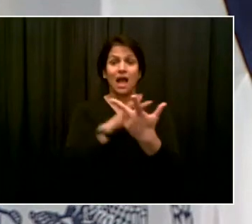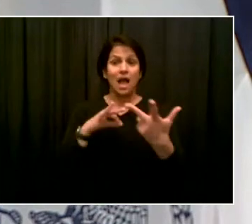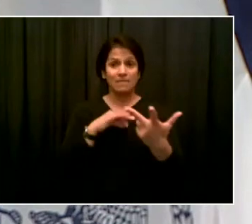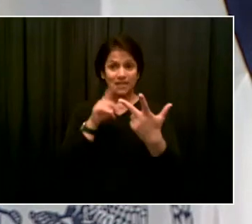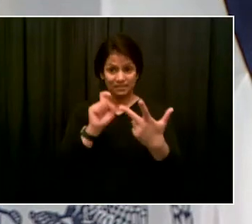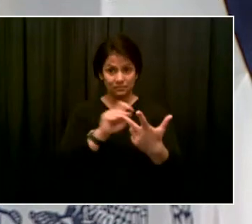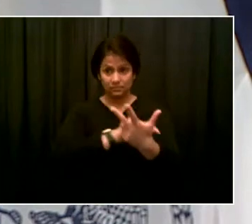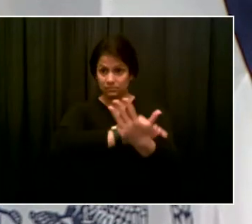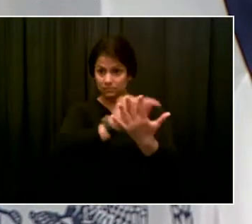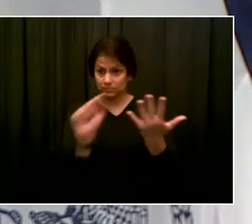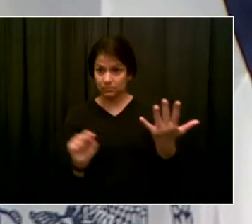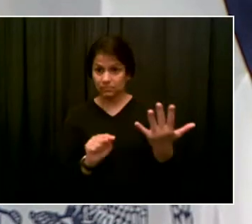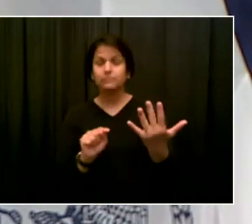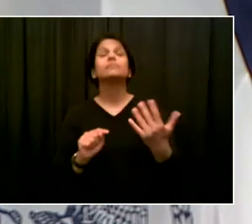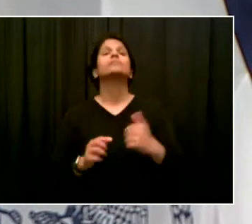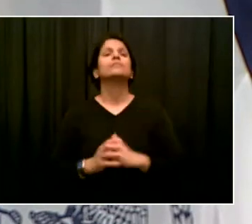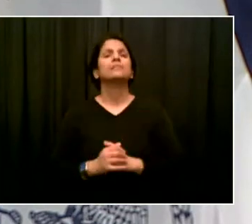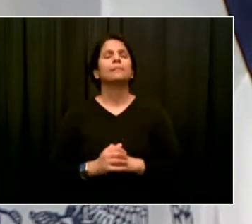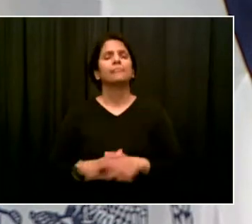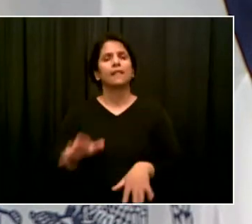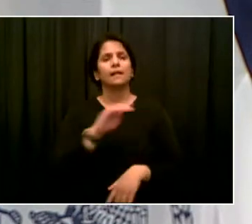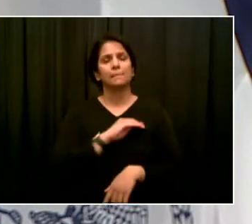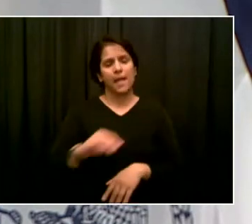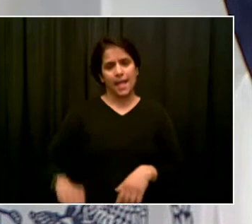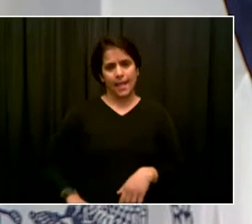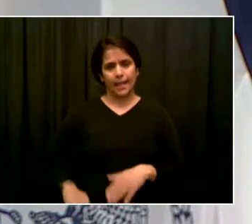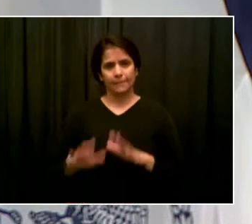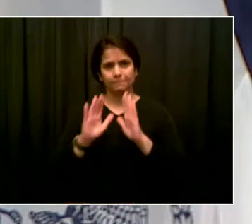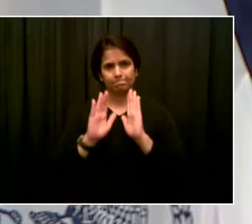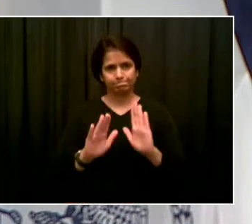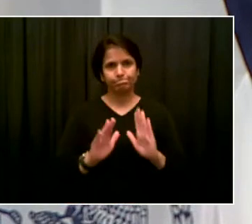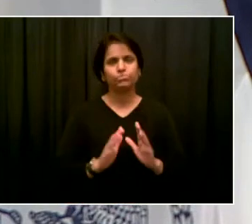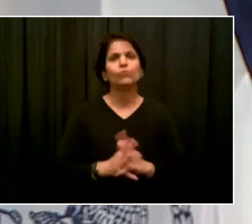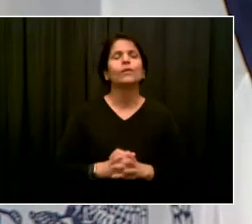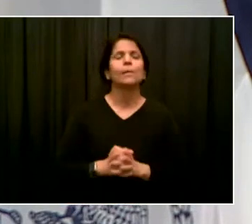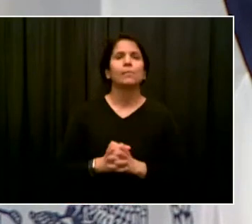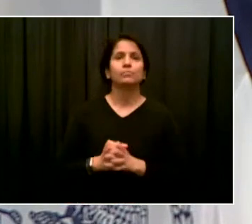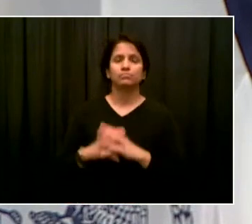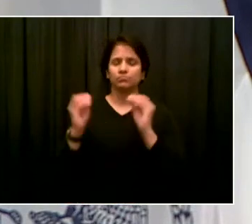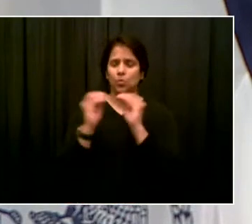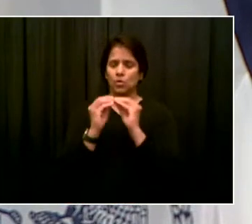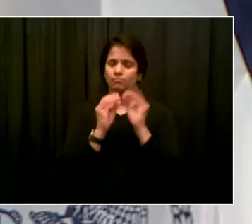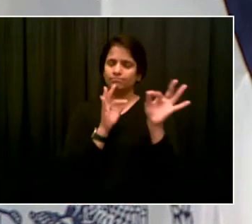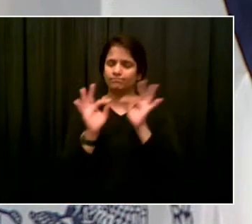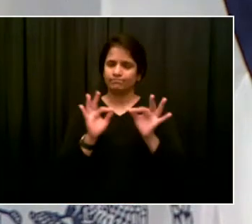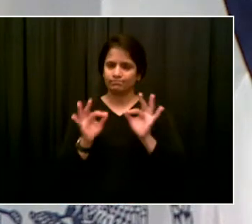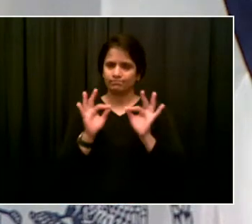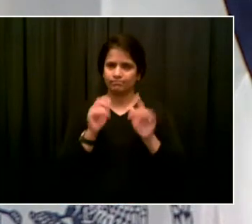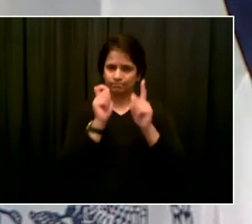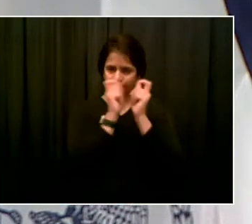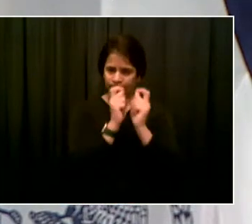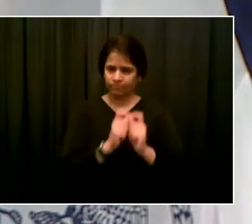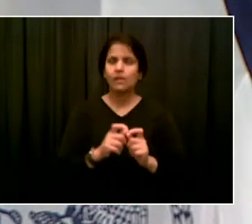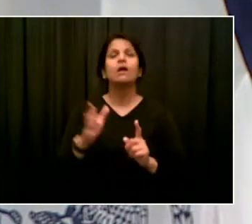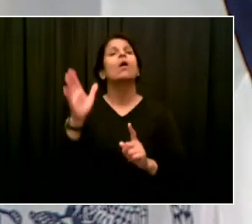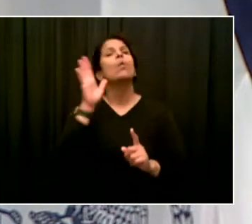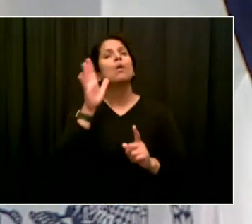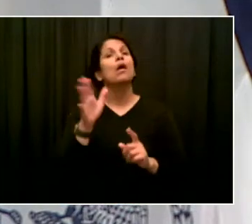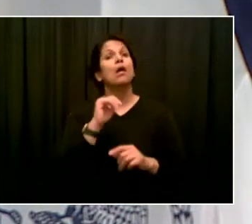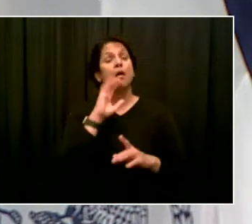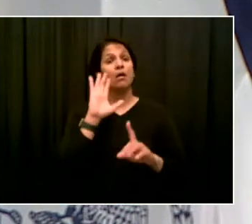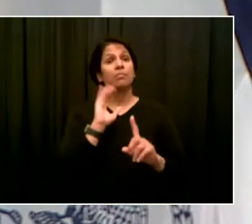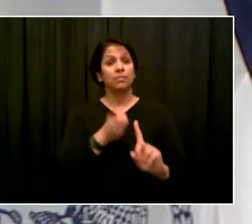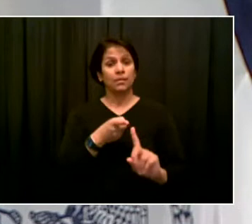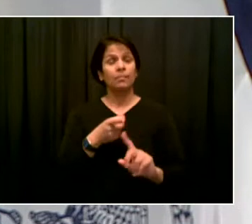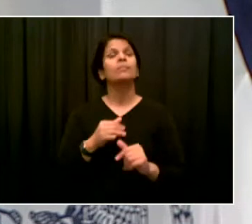as we move towards September. But the notion is that trained professionals can have a